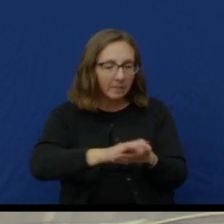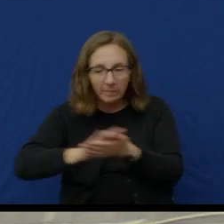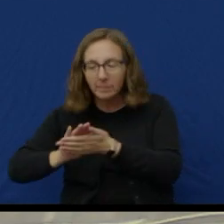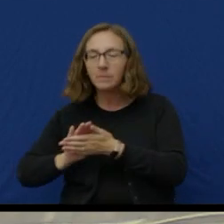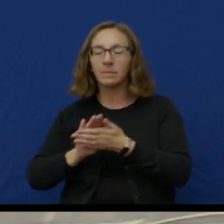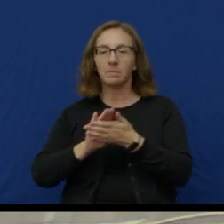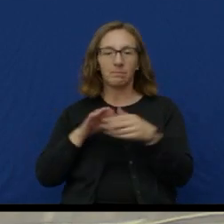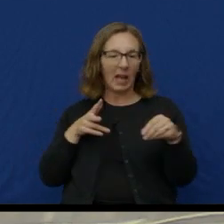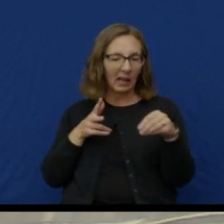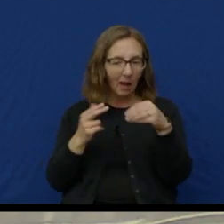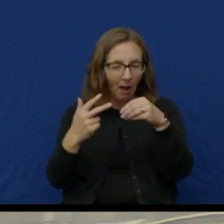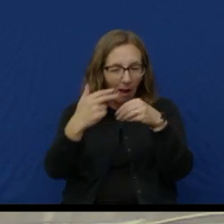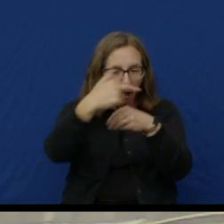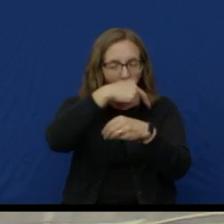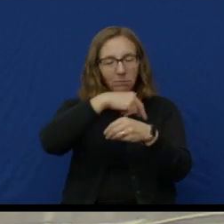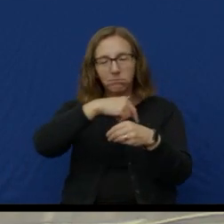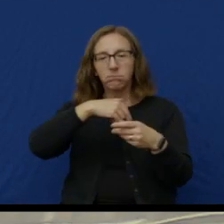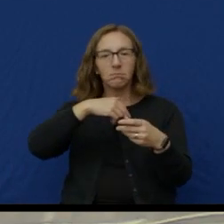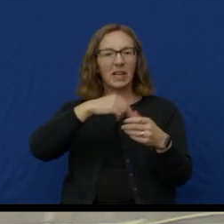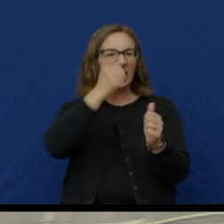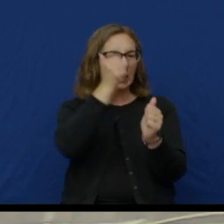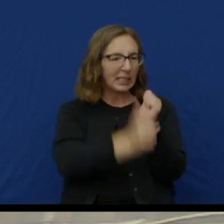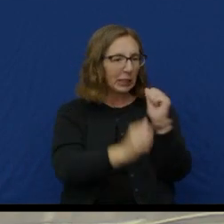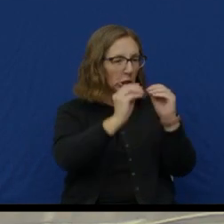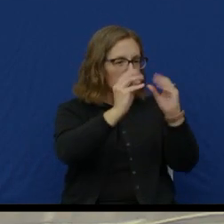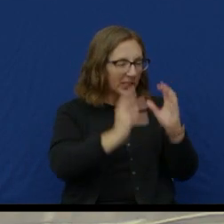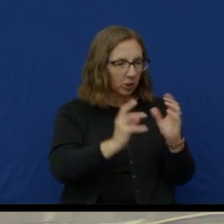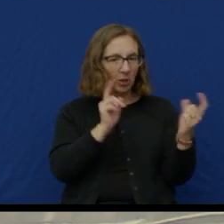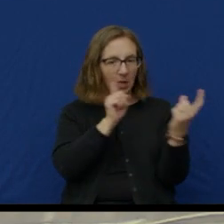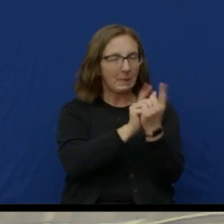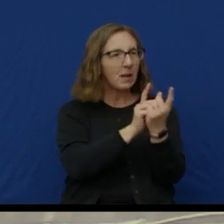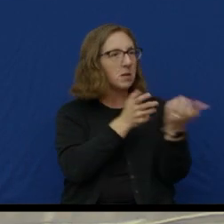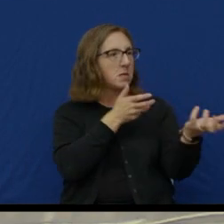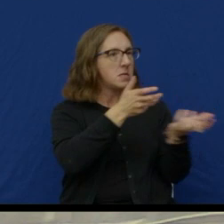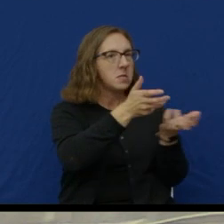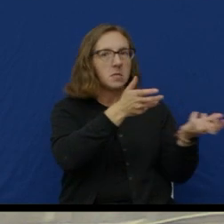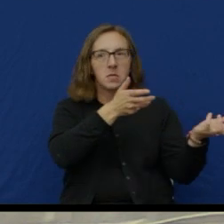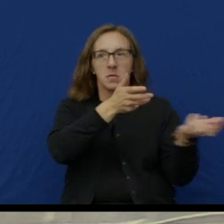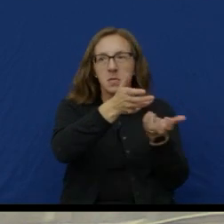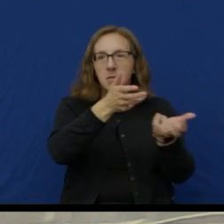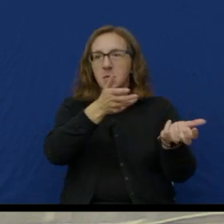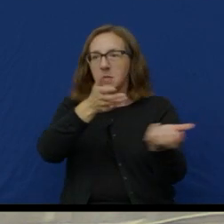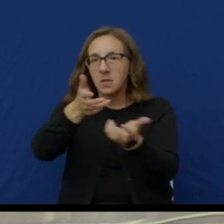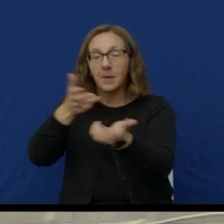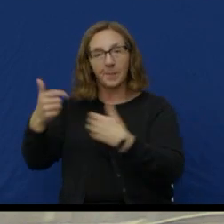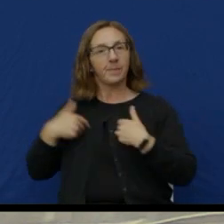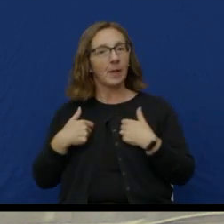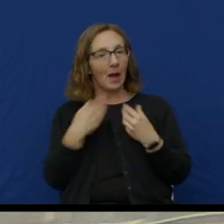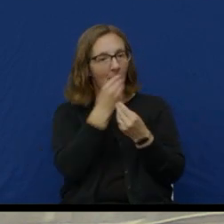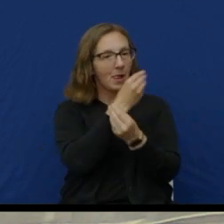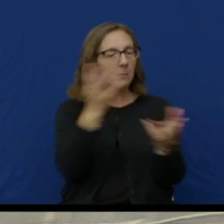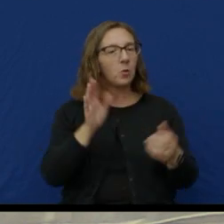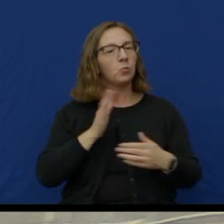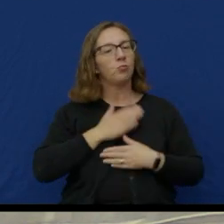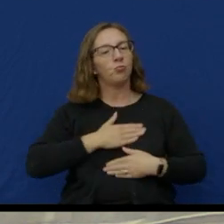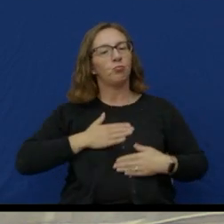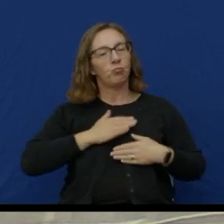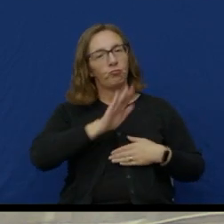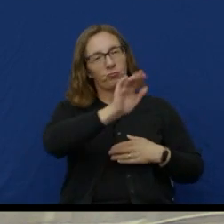out, and I talked with each and every teacher that I could see that was there working and let them know how much we appreciate